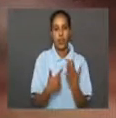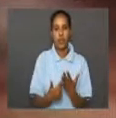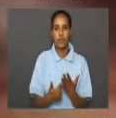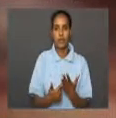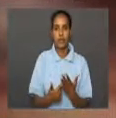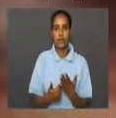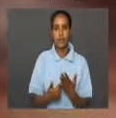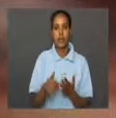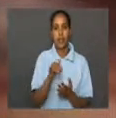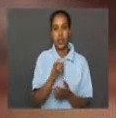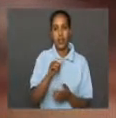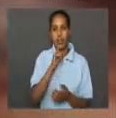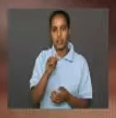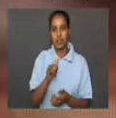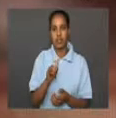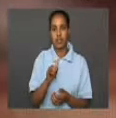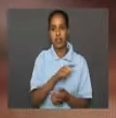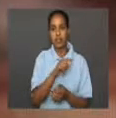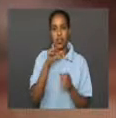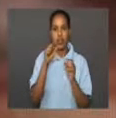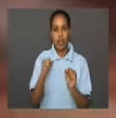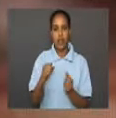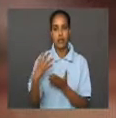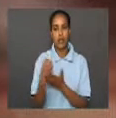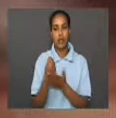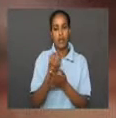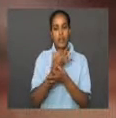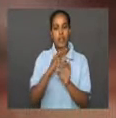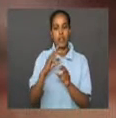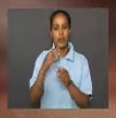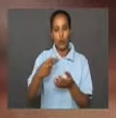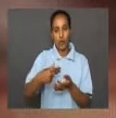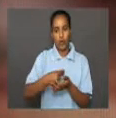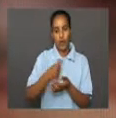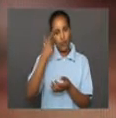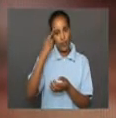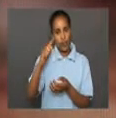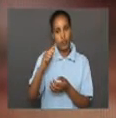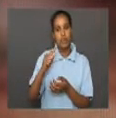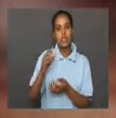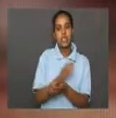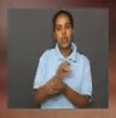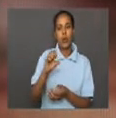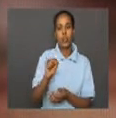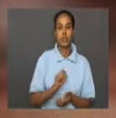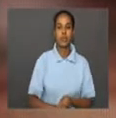Therefore, unlike us, they can produce free glucose from